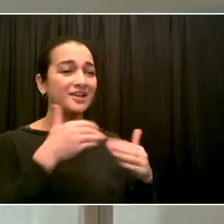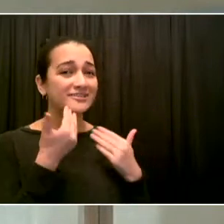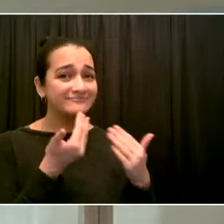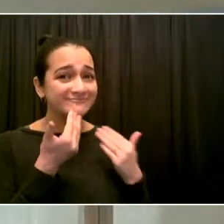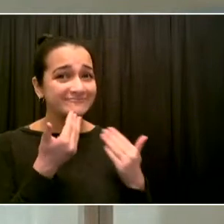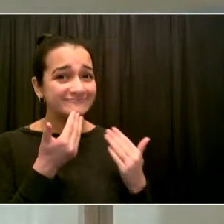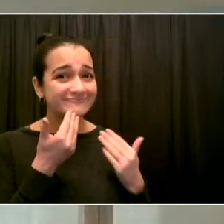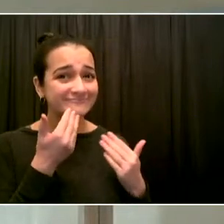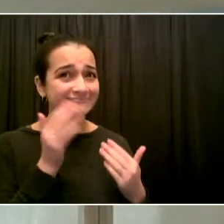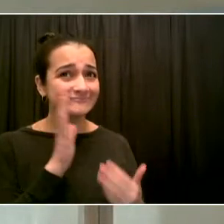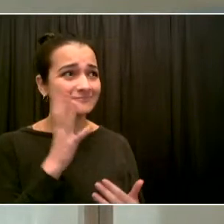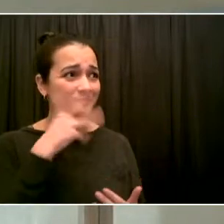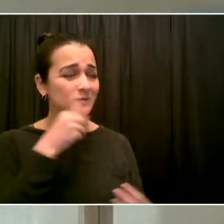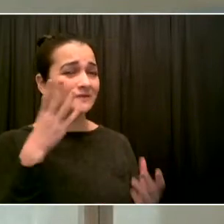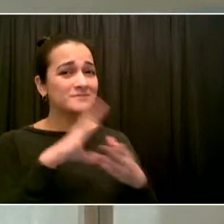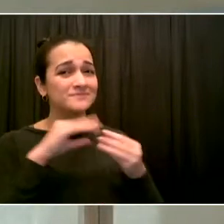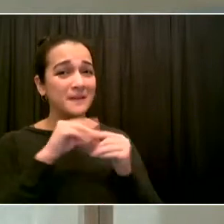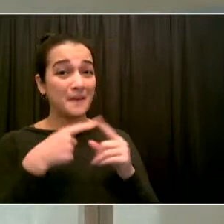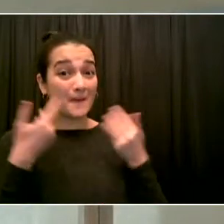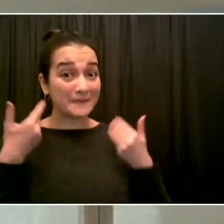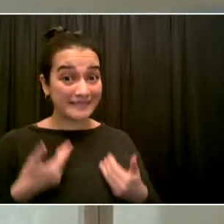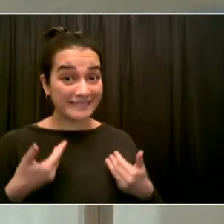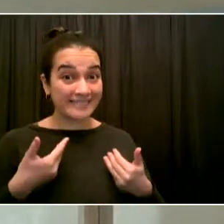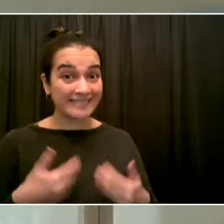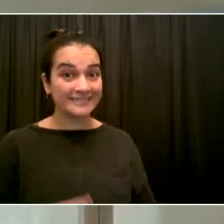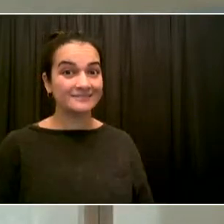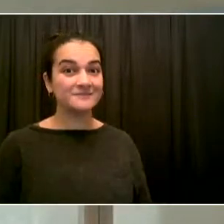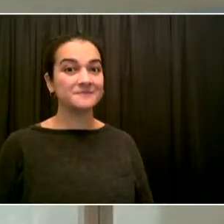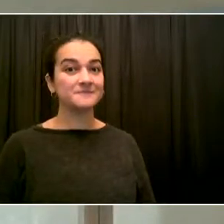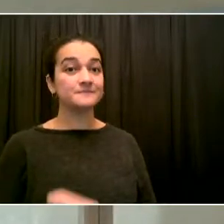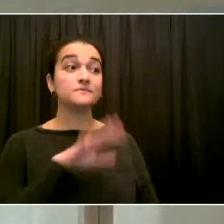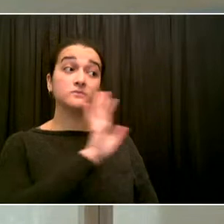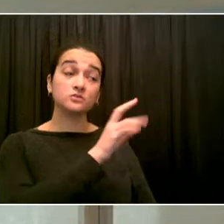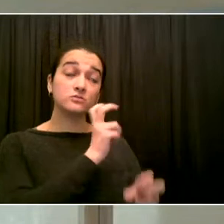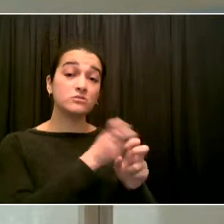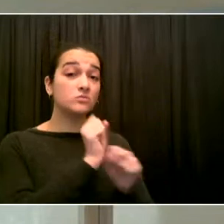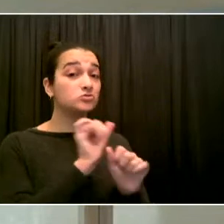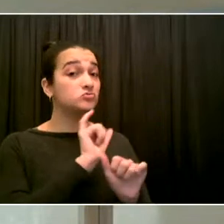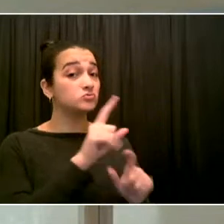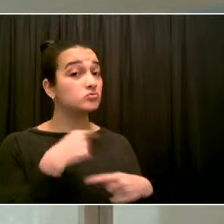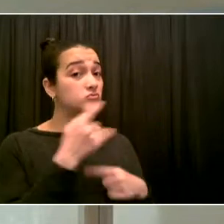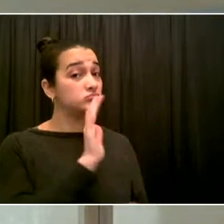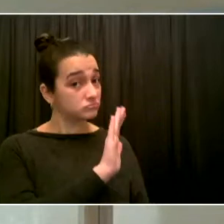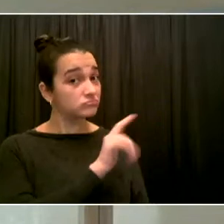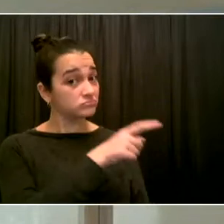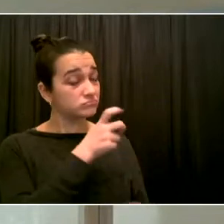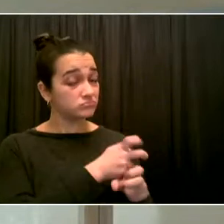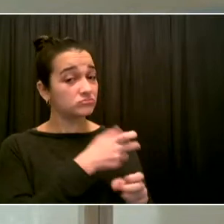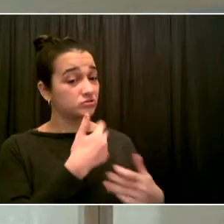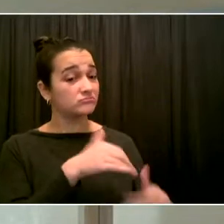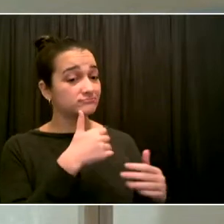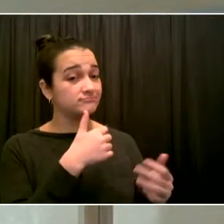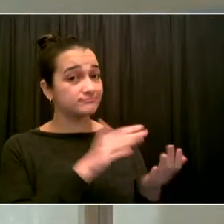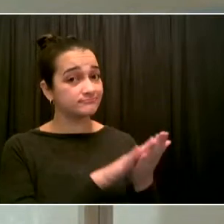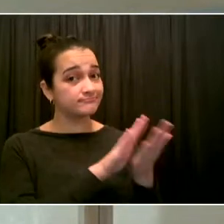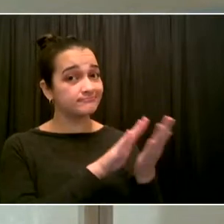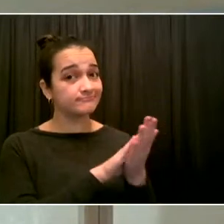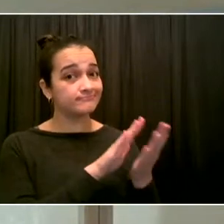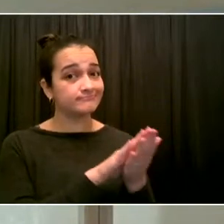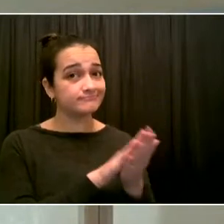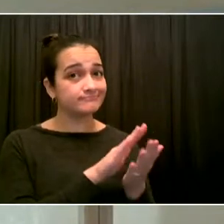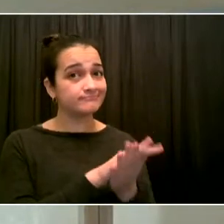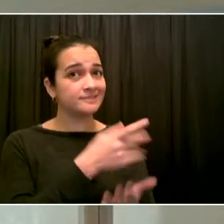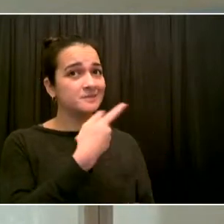remember when you were a council member talking to you about the importance of having there be a right to counsel. When you